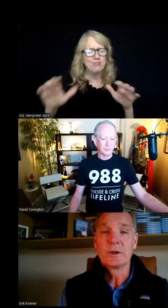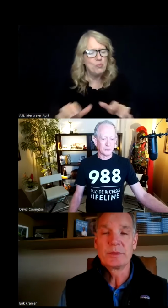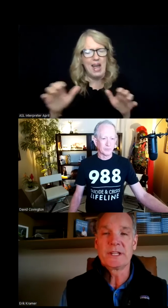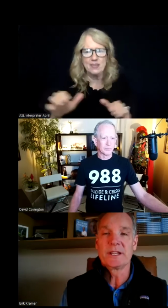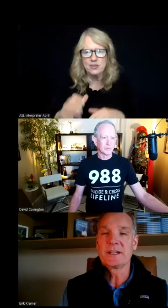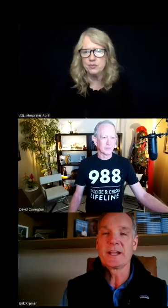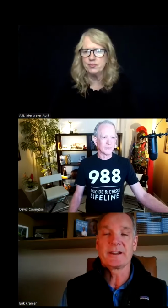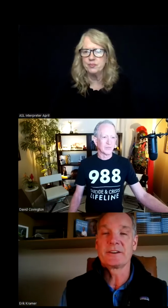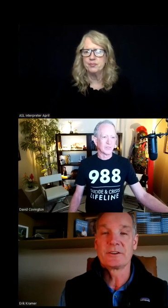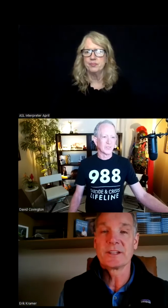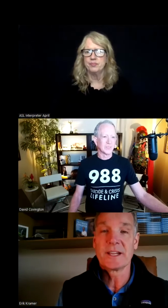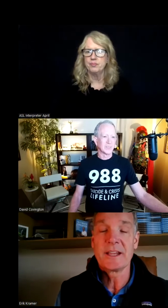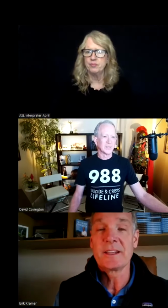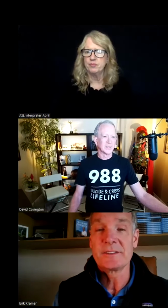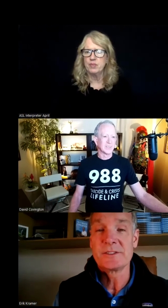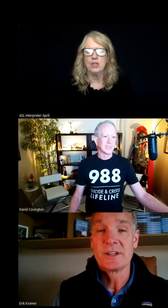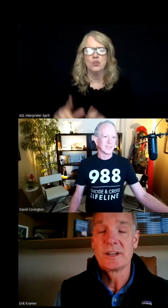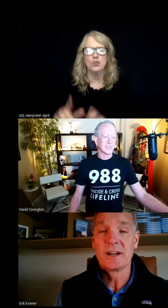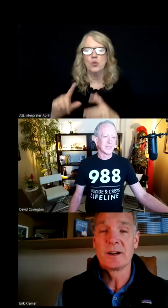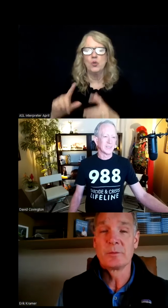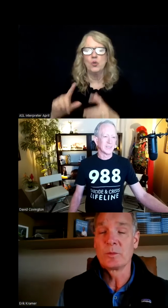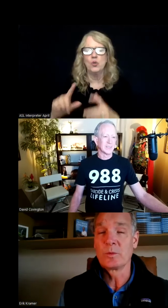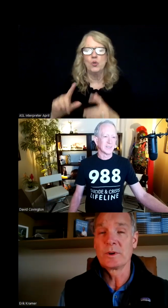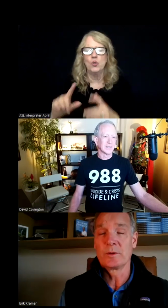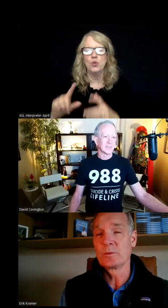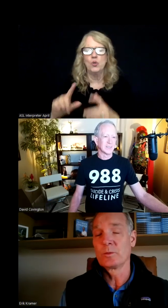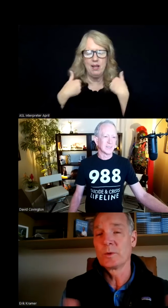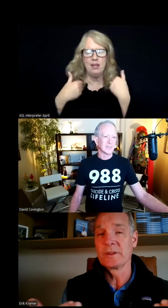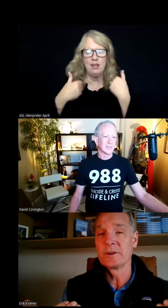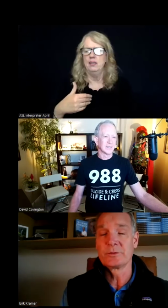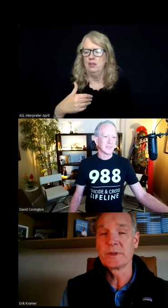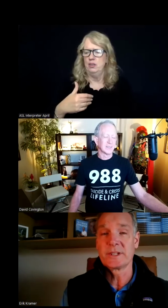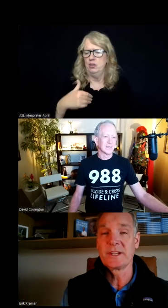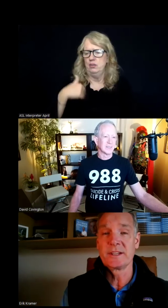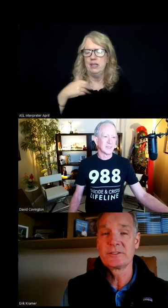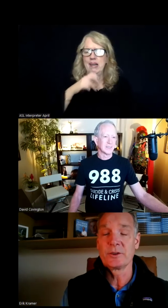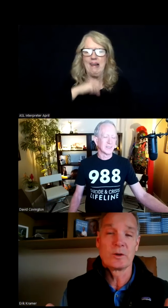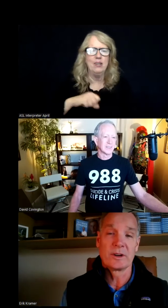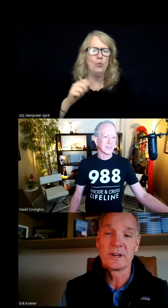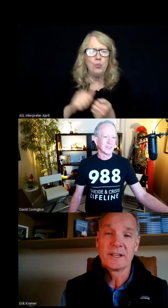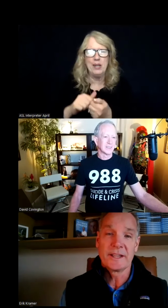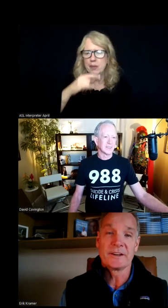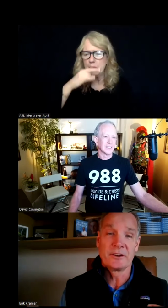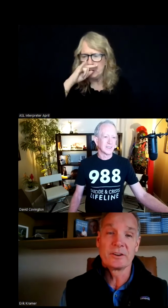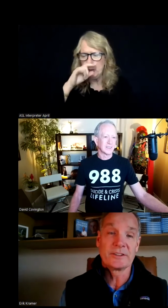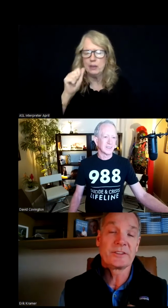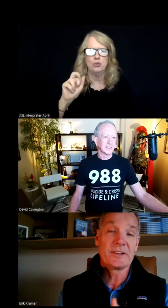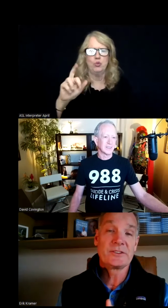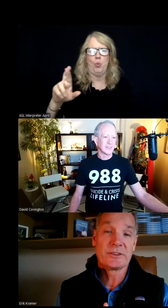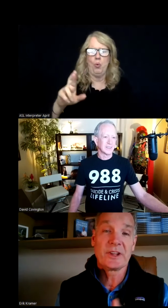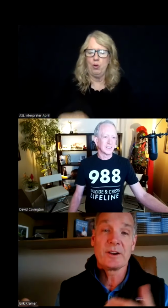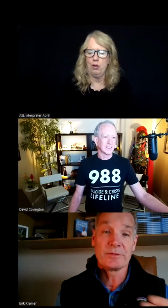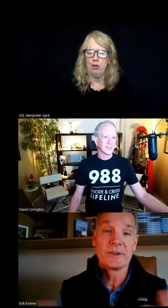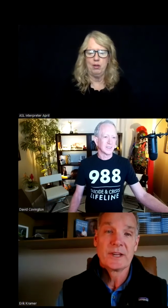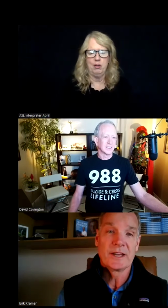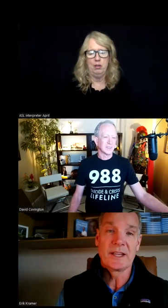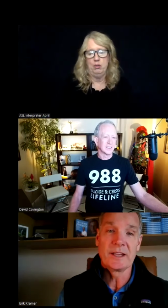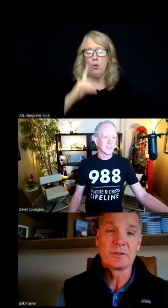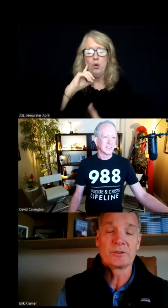so begin at an early age, whether it's with kids or at an early stage